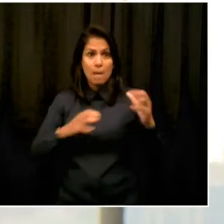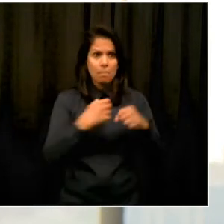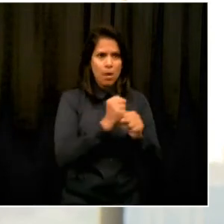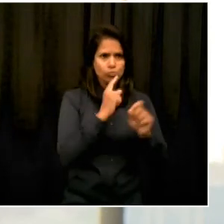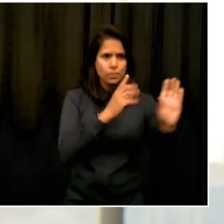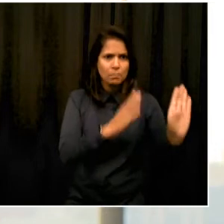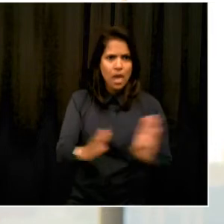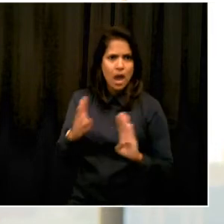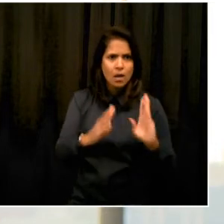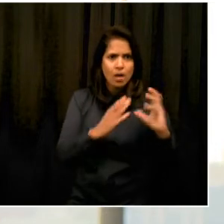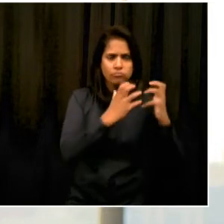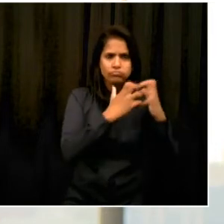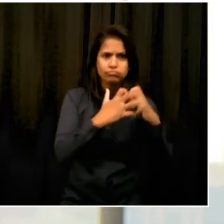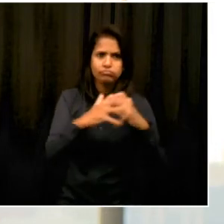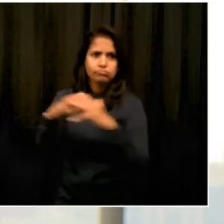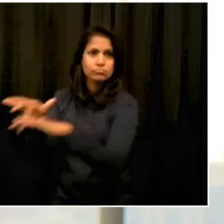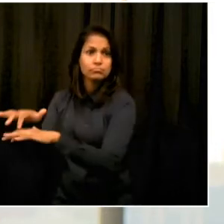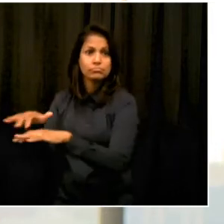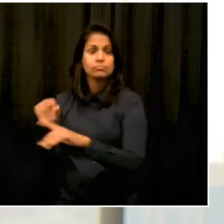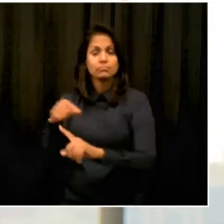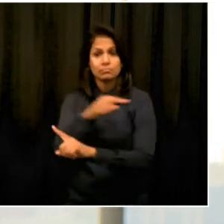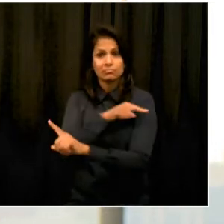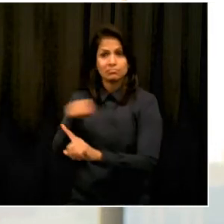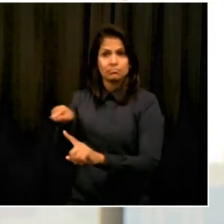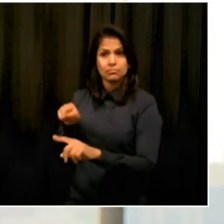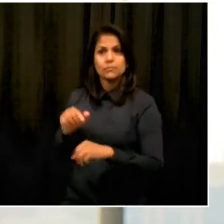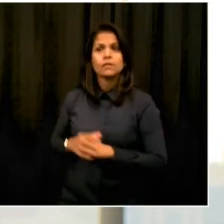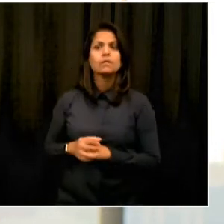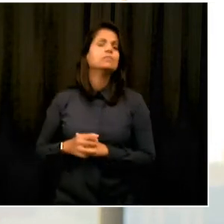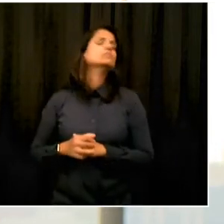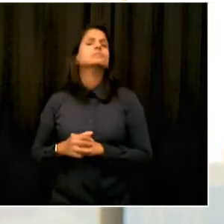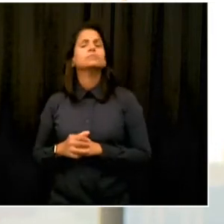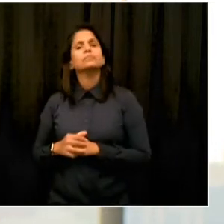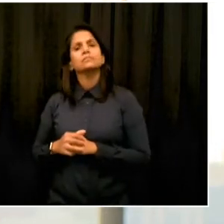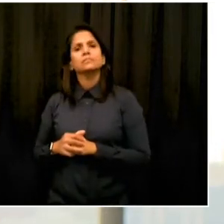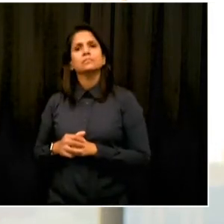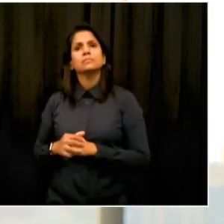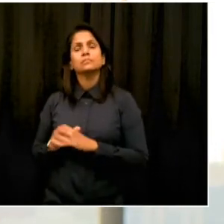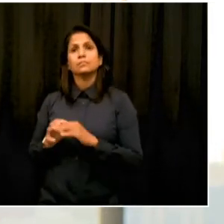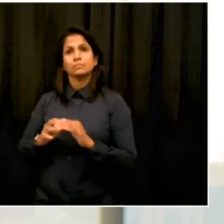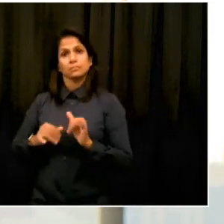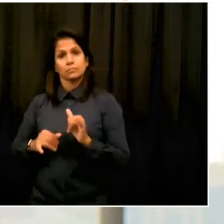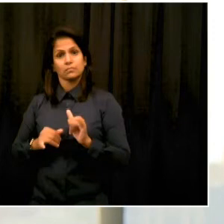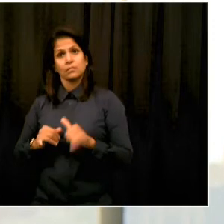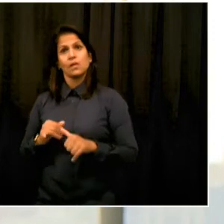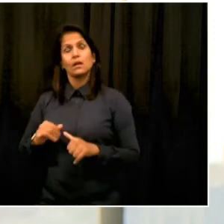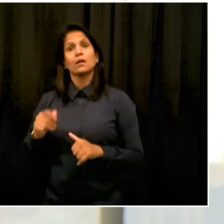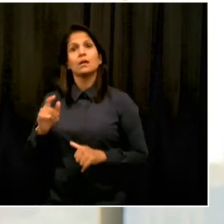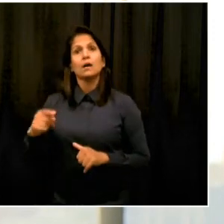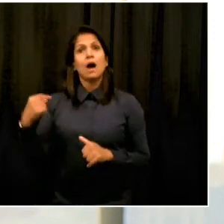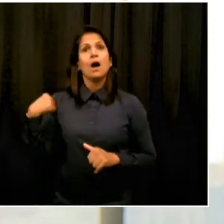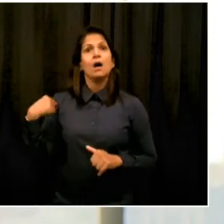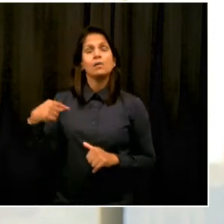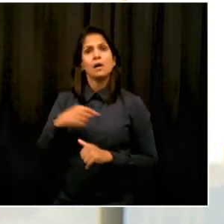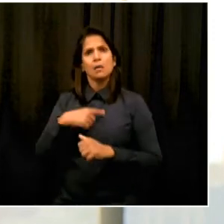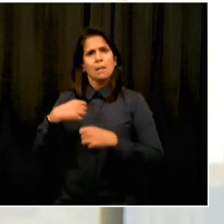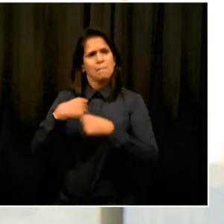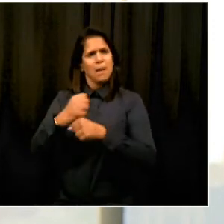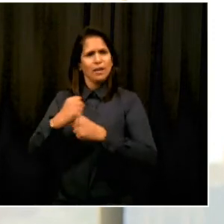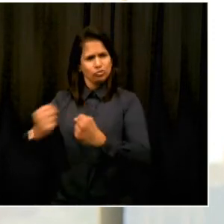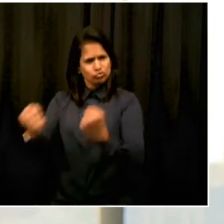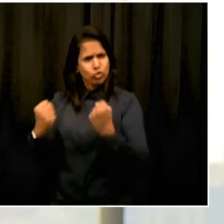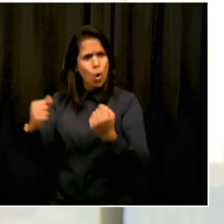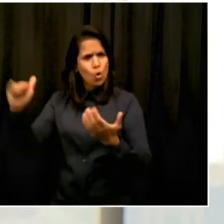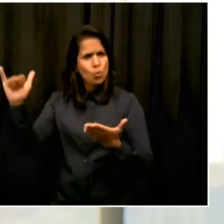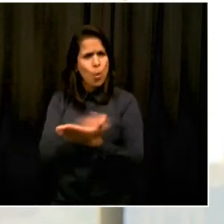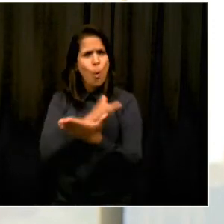in the communities of the city. That will make us stronger. It means, God forbid, another pandemic arrives on